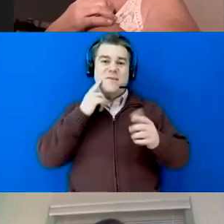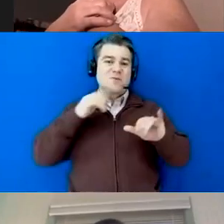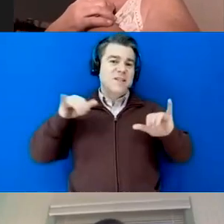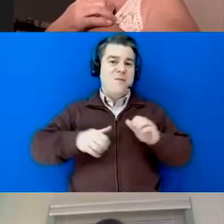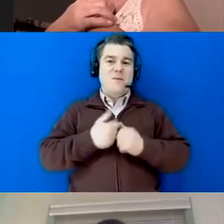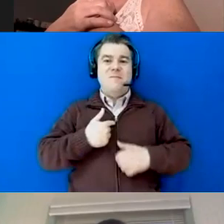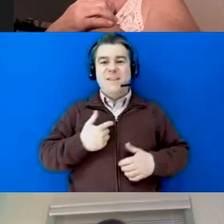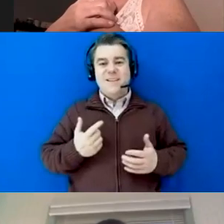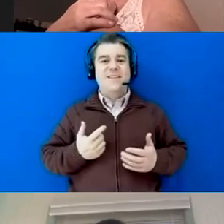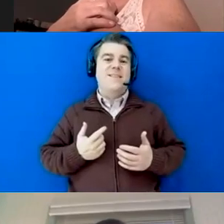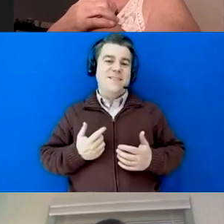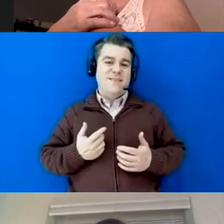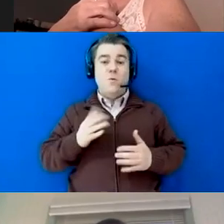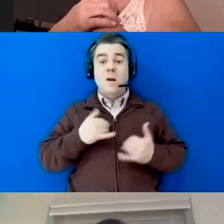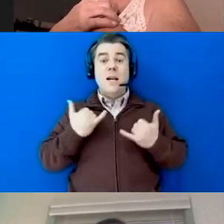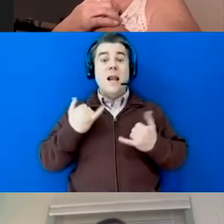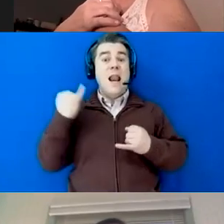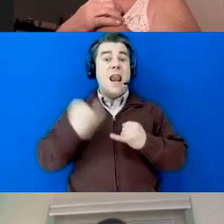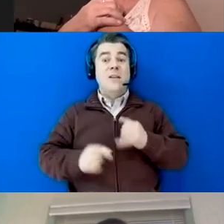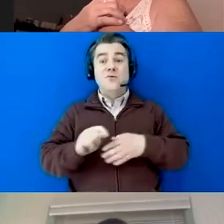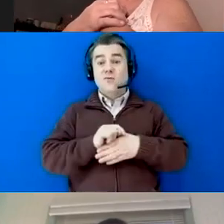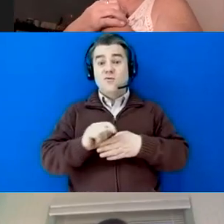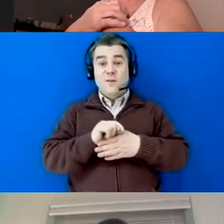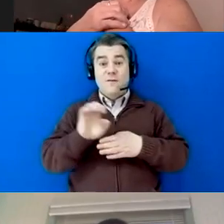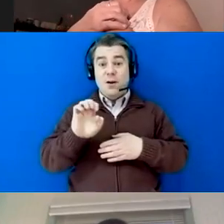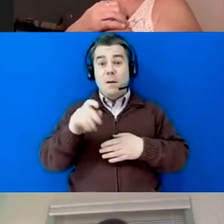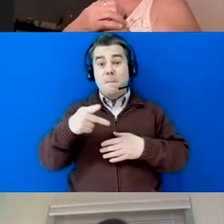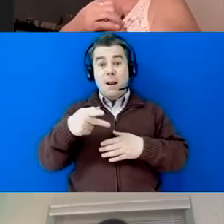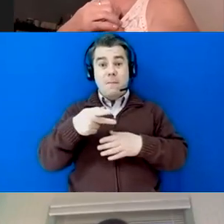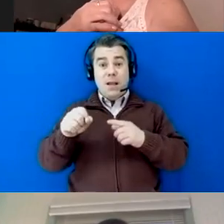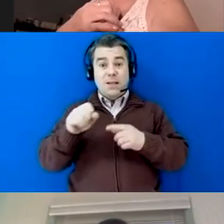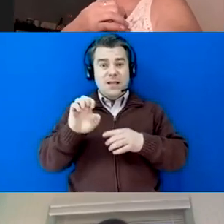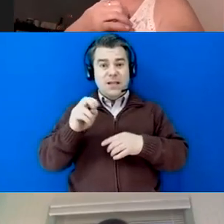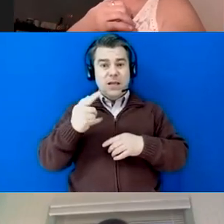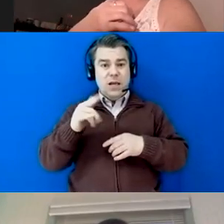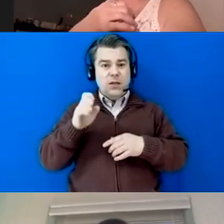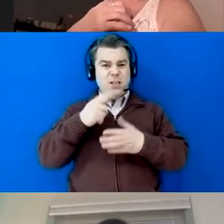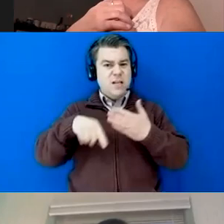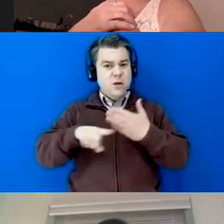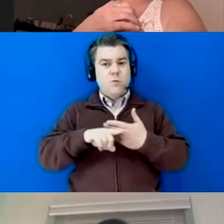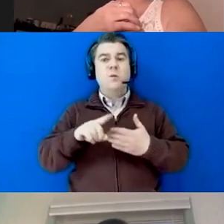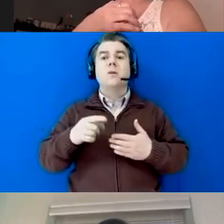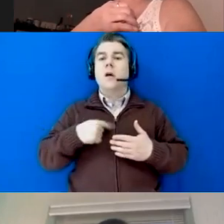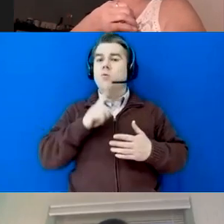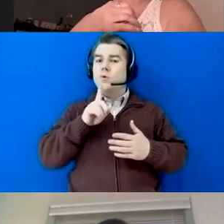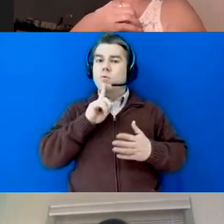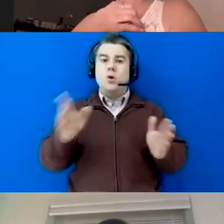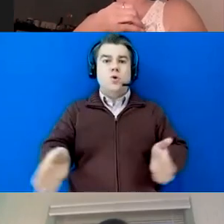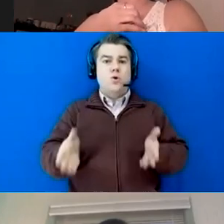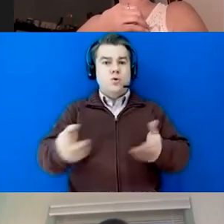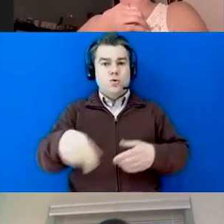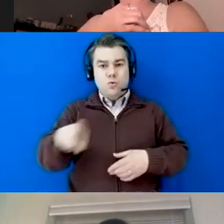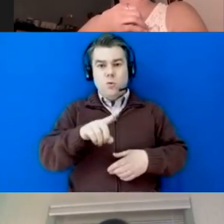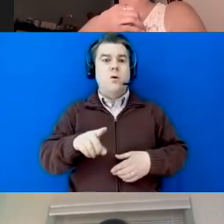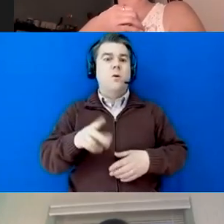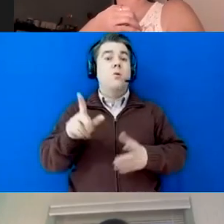We're going to do that last training in the Plexus Engage app next week. I really, really encourage you guys, print out the